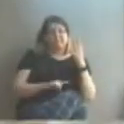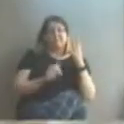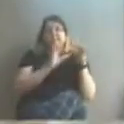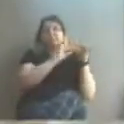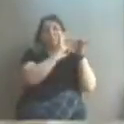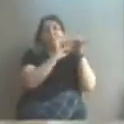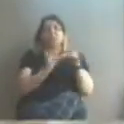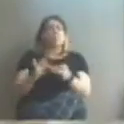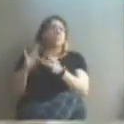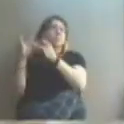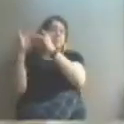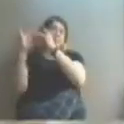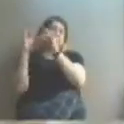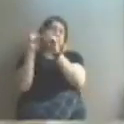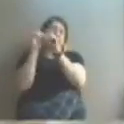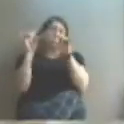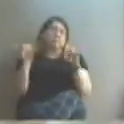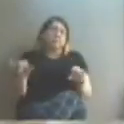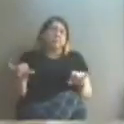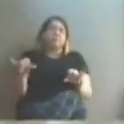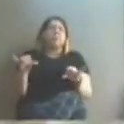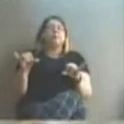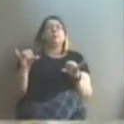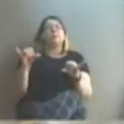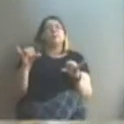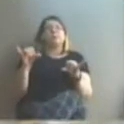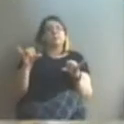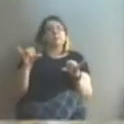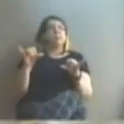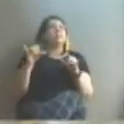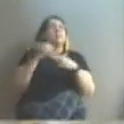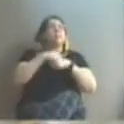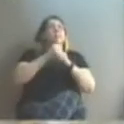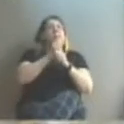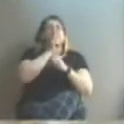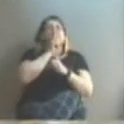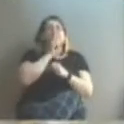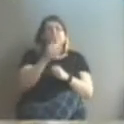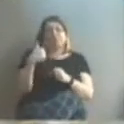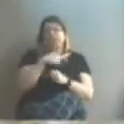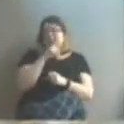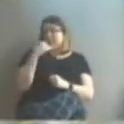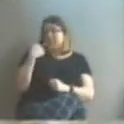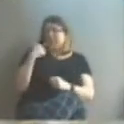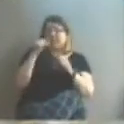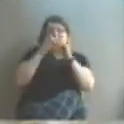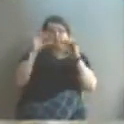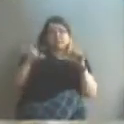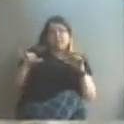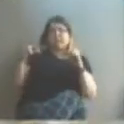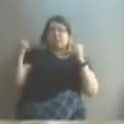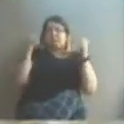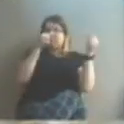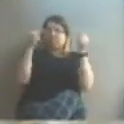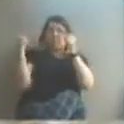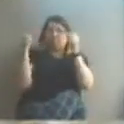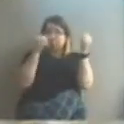coherent systems. We're talking about making sure that we don't have systems that are fighting